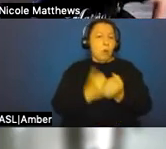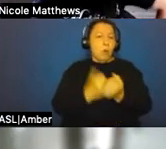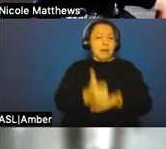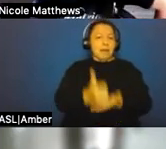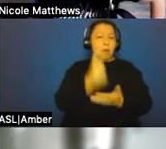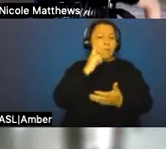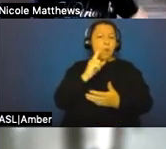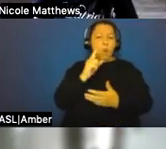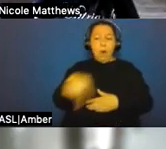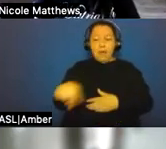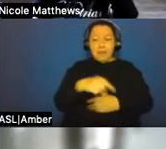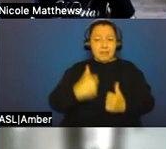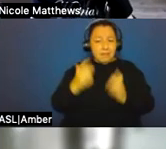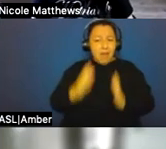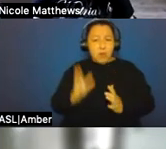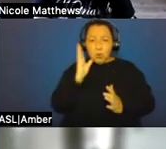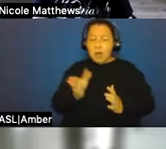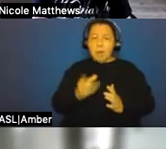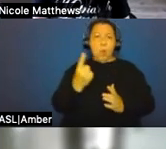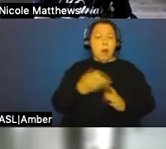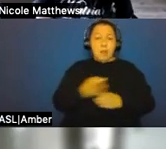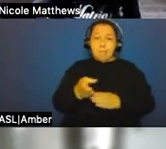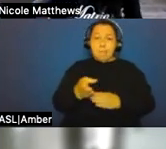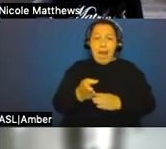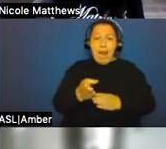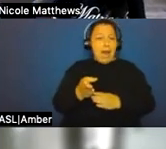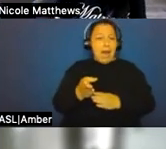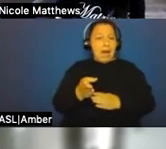to be one of the #1 jobs of advocates.